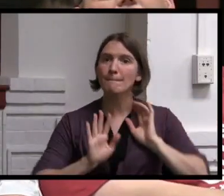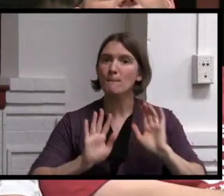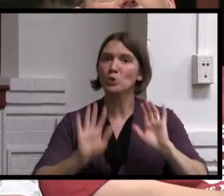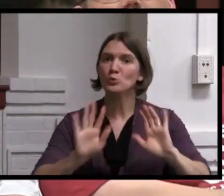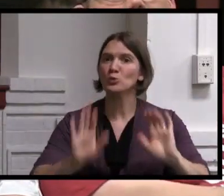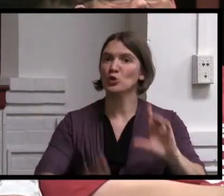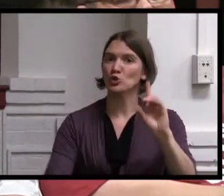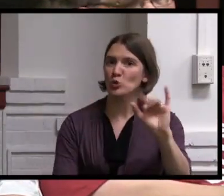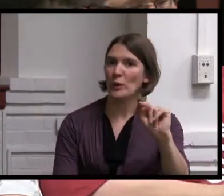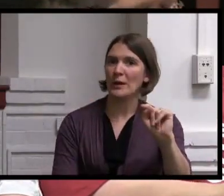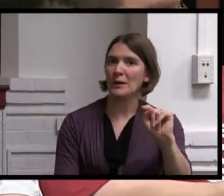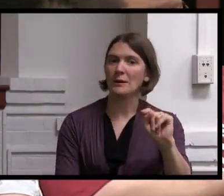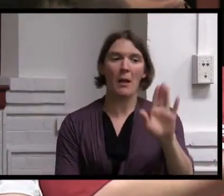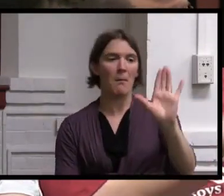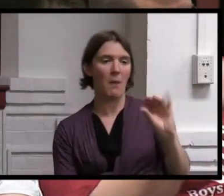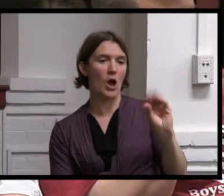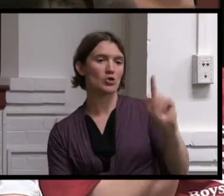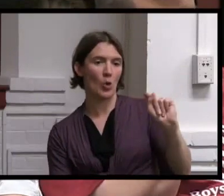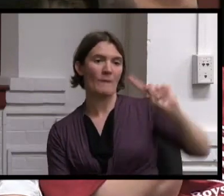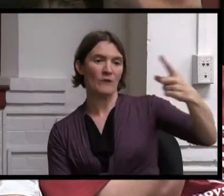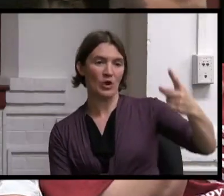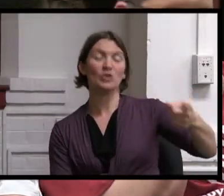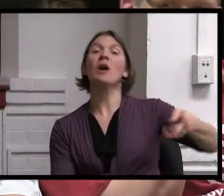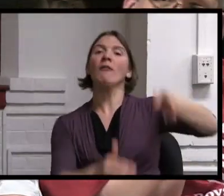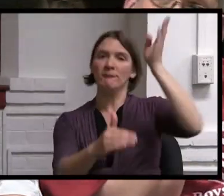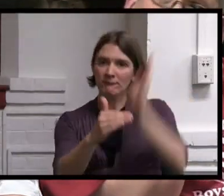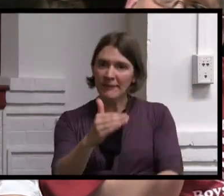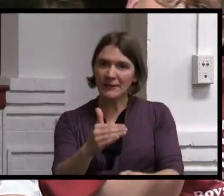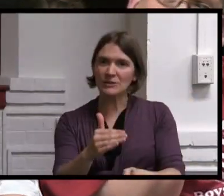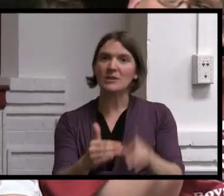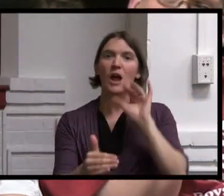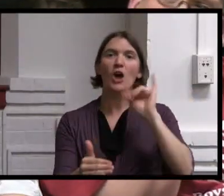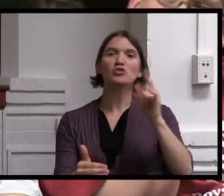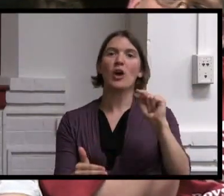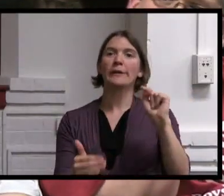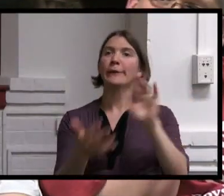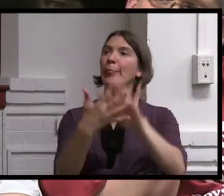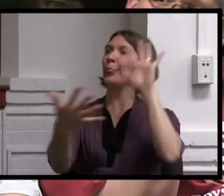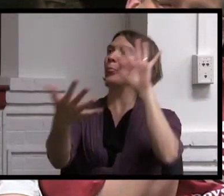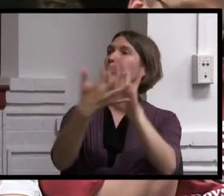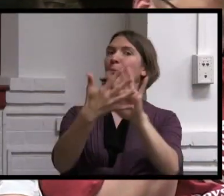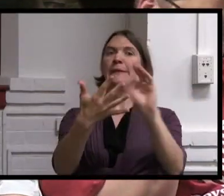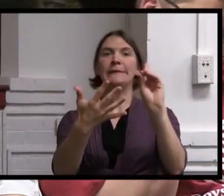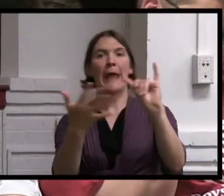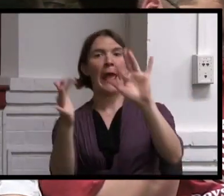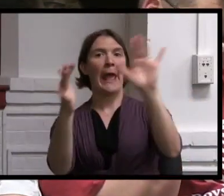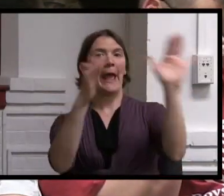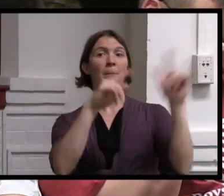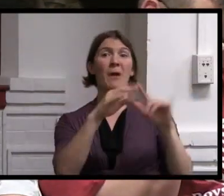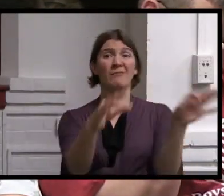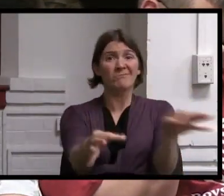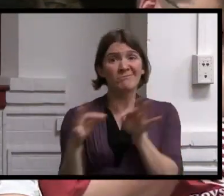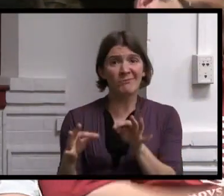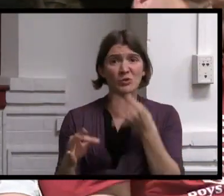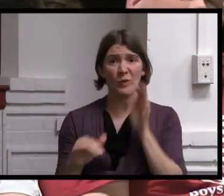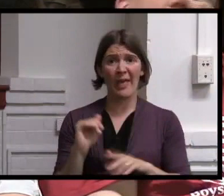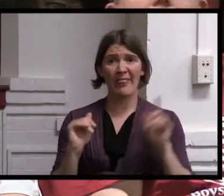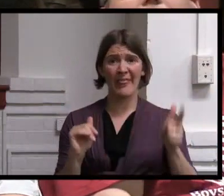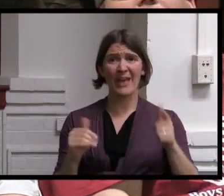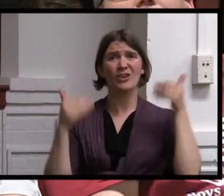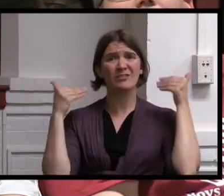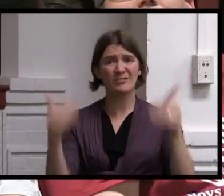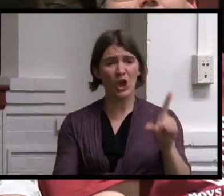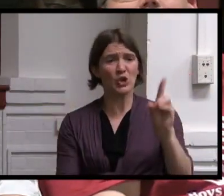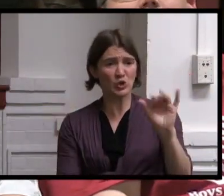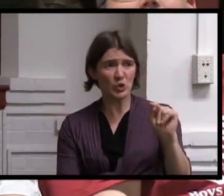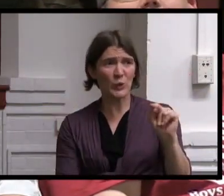say, you know what, by October we're going to roll, whatever the date is, it's arbitrary, but hopefully sooner rather than later, that we're going to roll